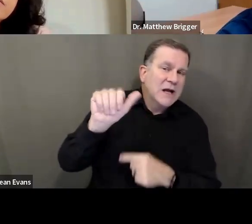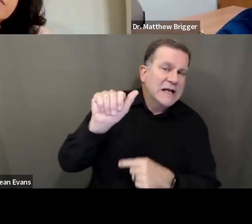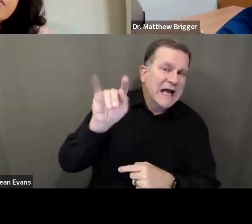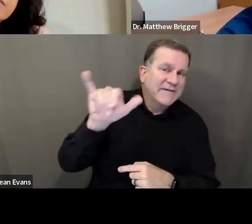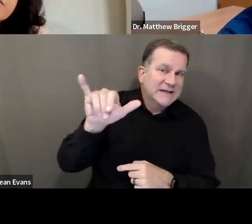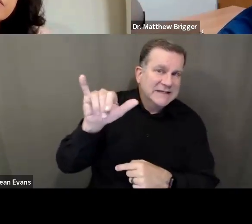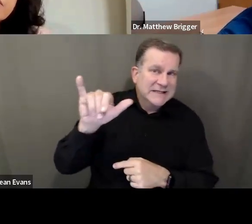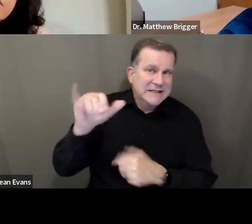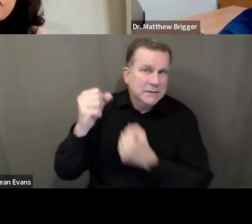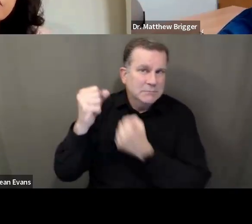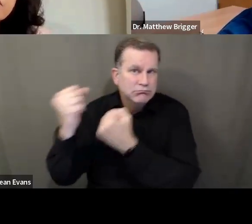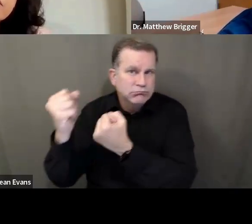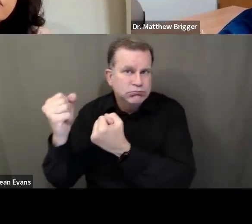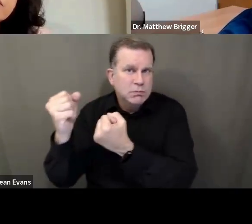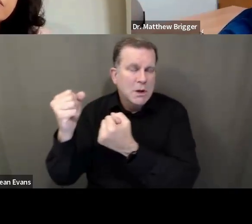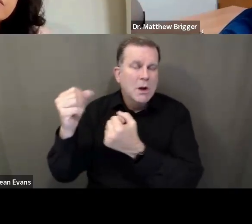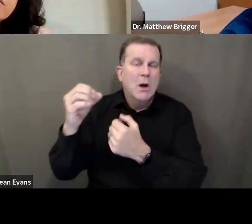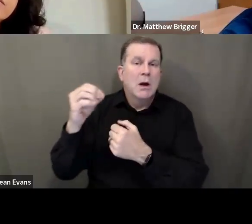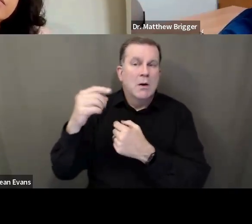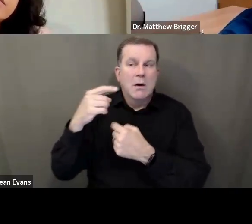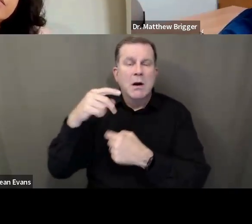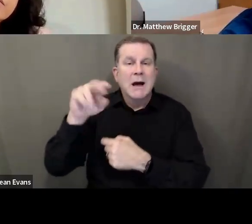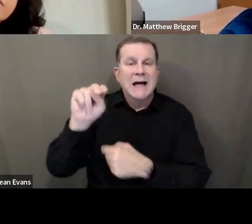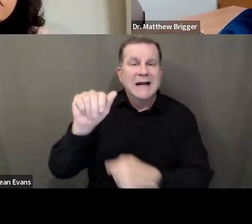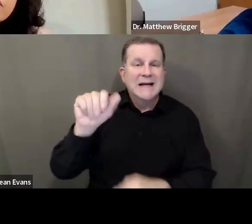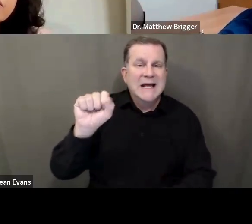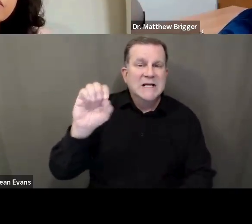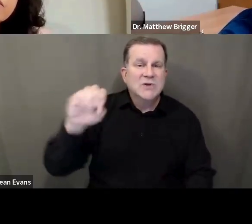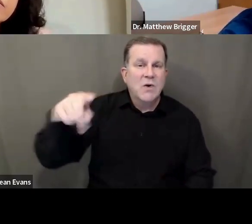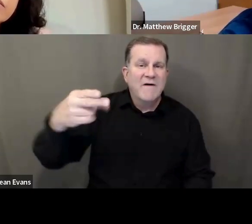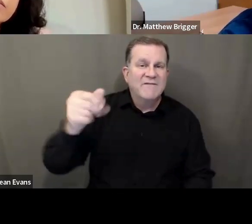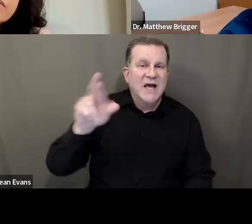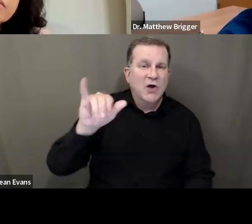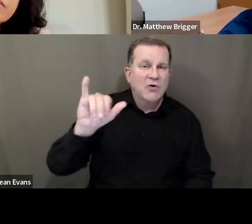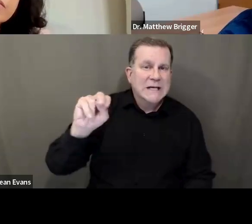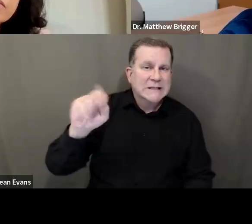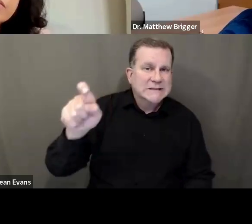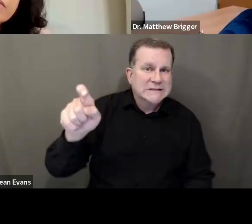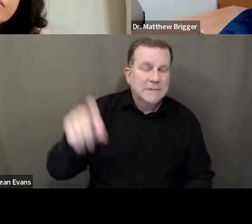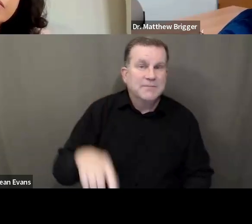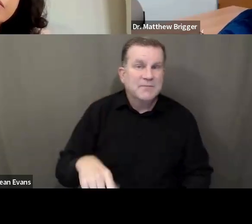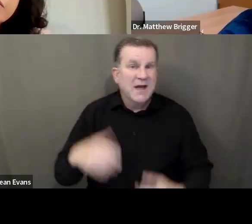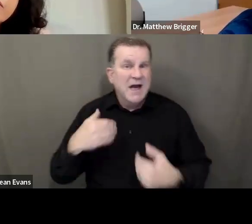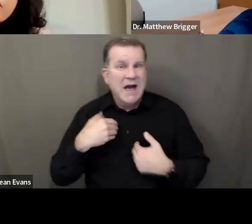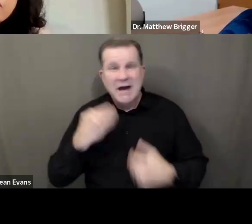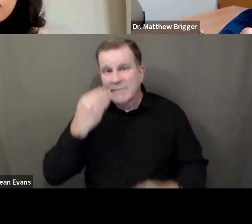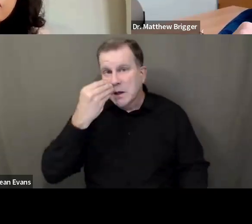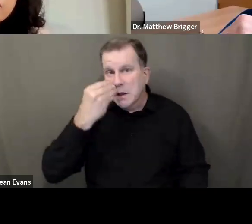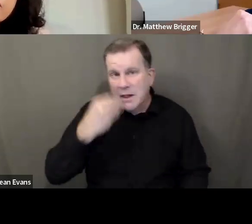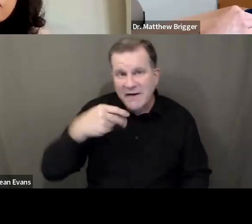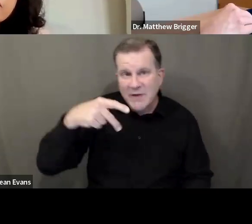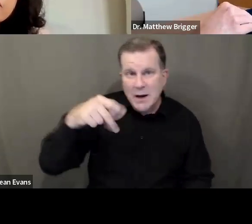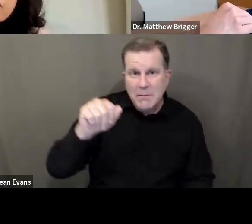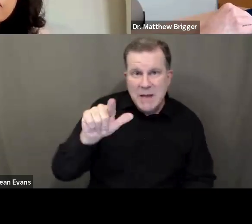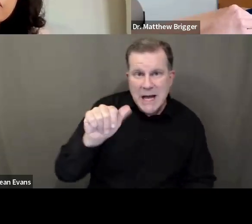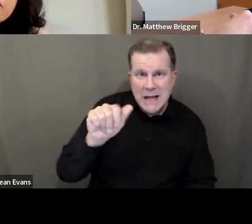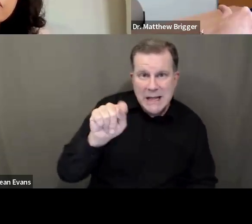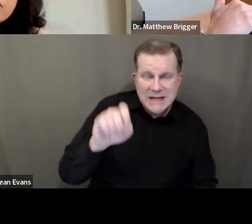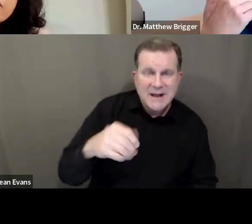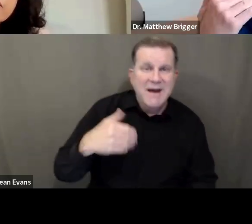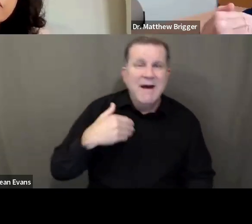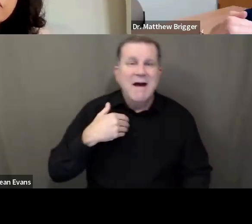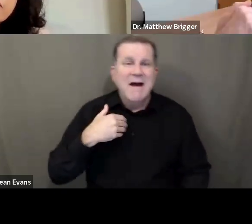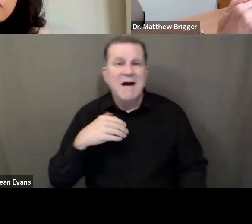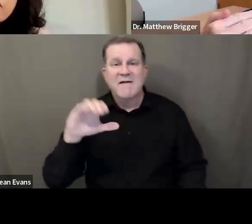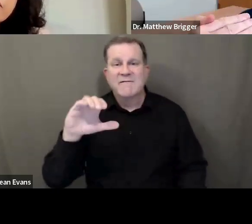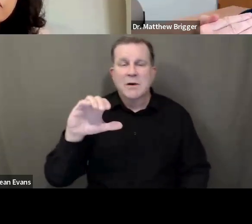does the child have a cleft palate? Does the child have choanal atresia? Because those things become very important in terms of how like